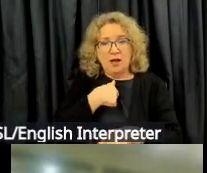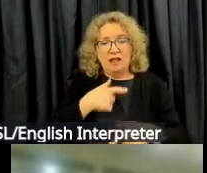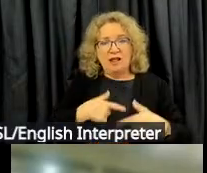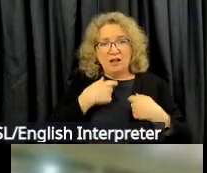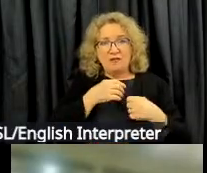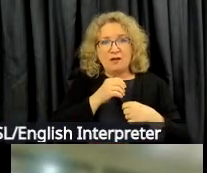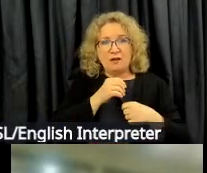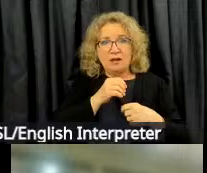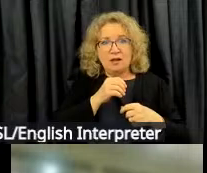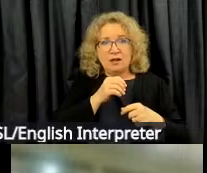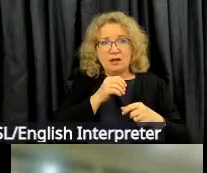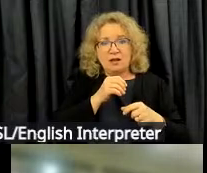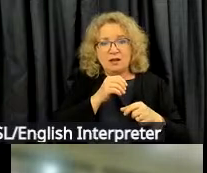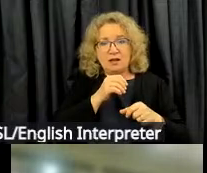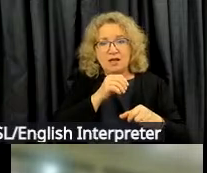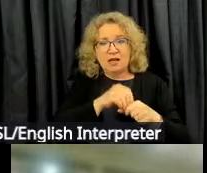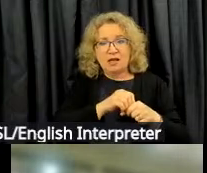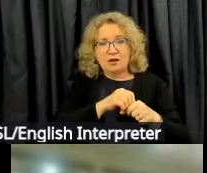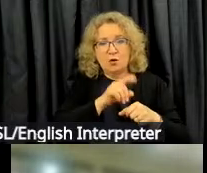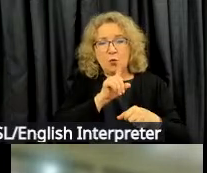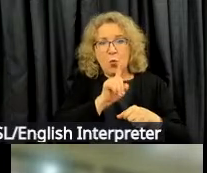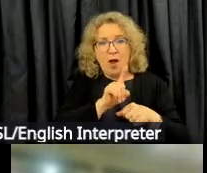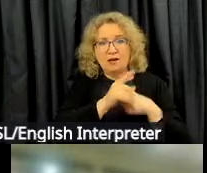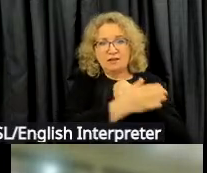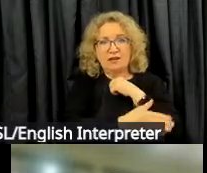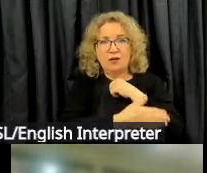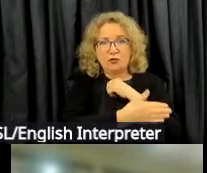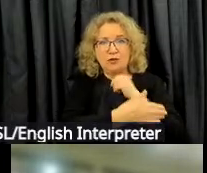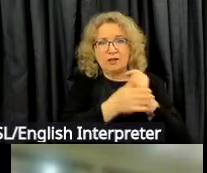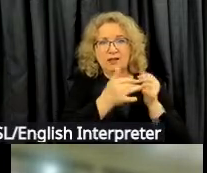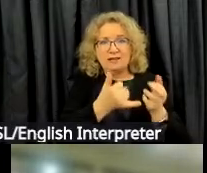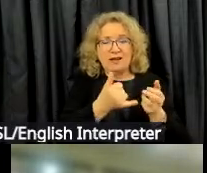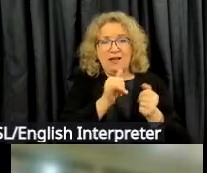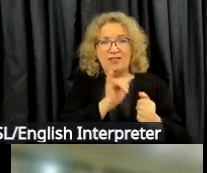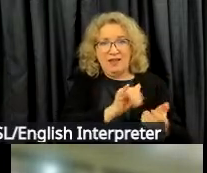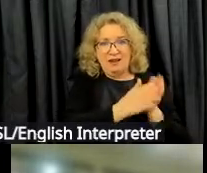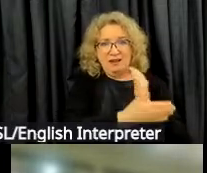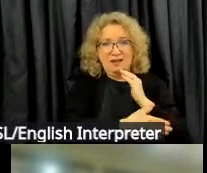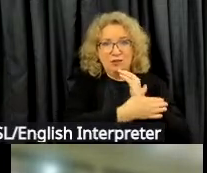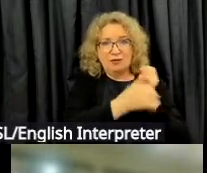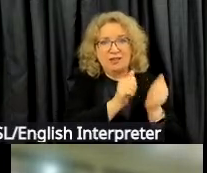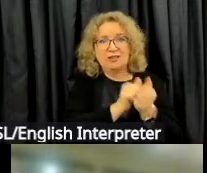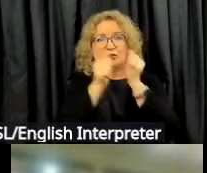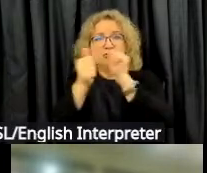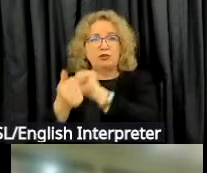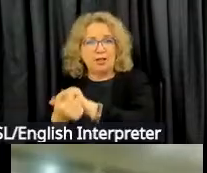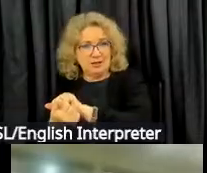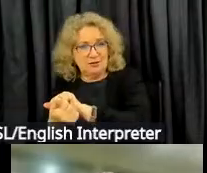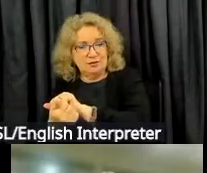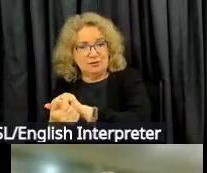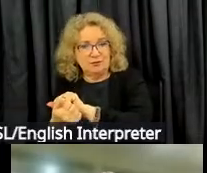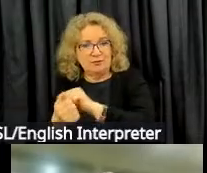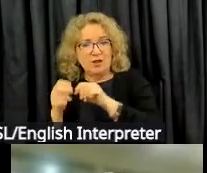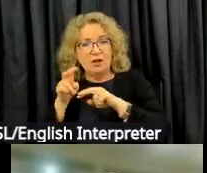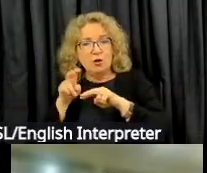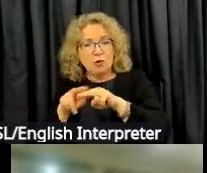public transportation has changed, the ridership is different, the TriMet